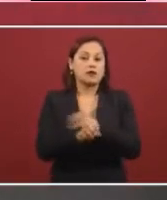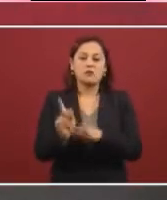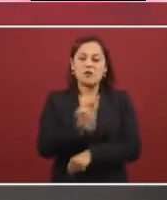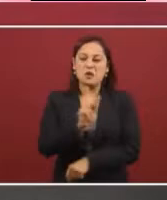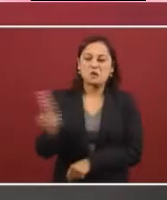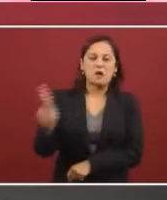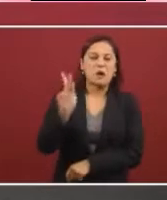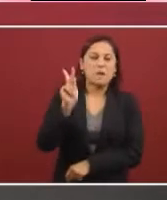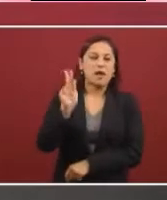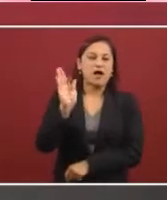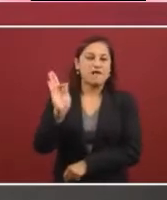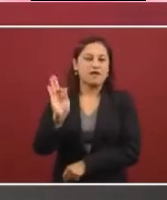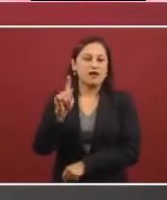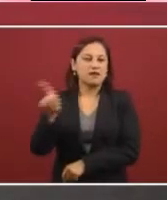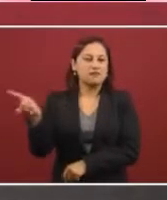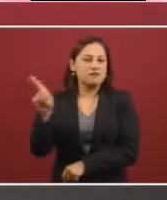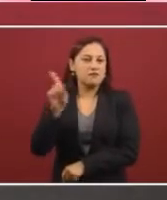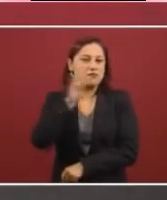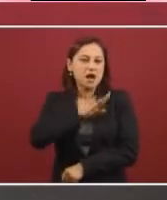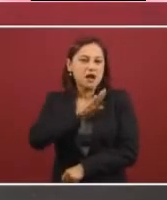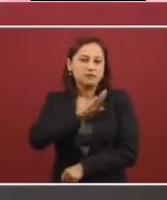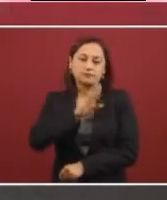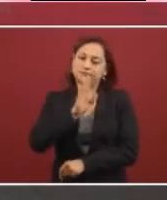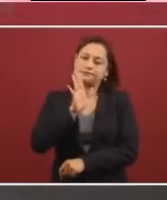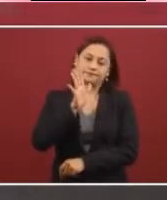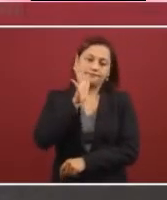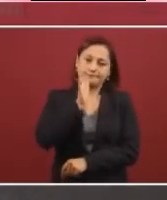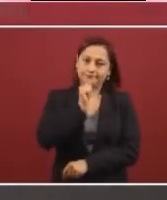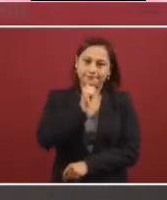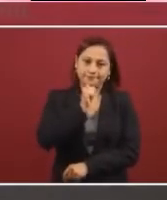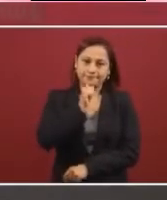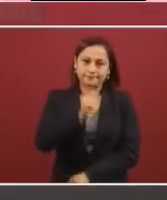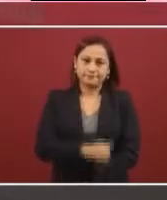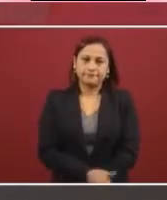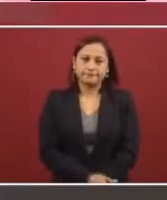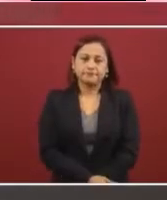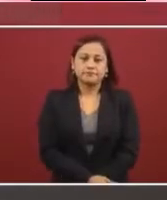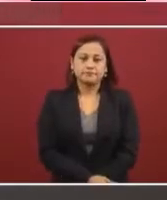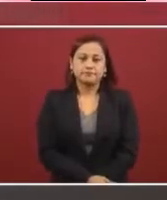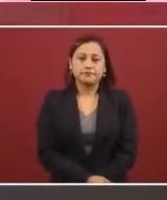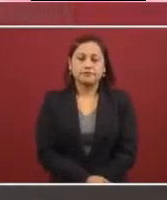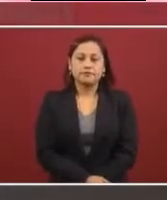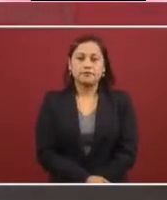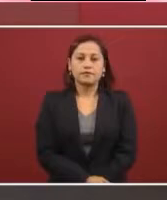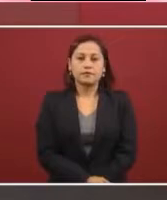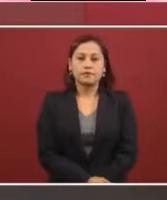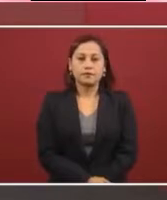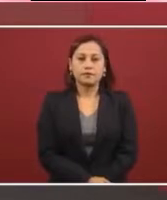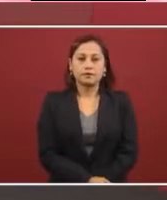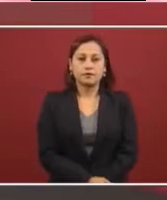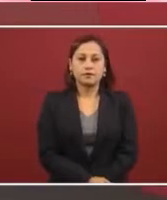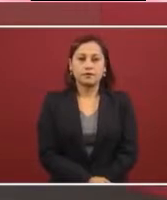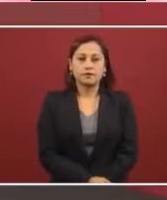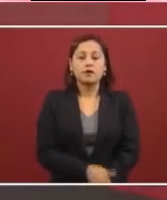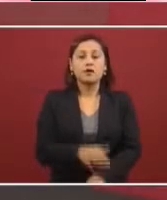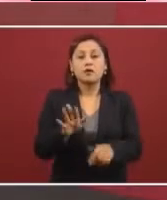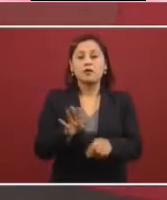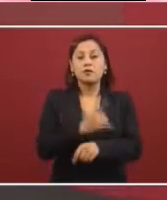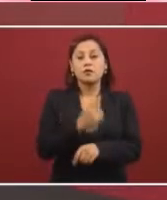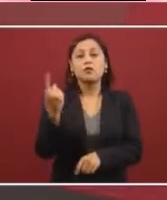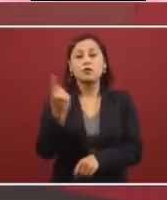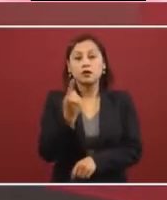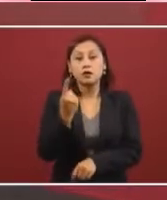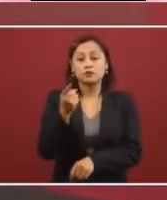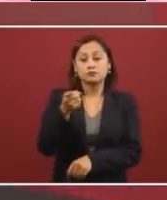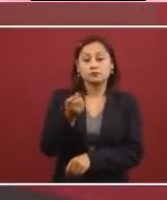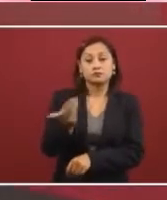elements of the federal police. Para empezar, to start with, tienen derechos, they